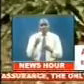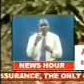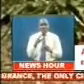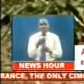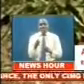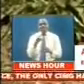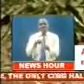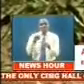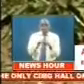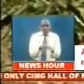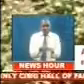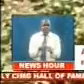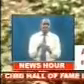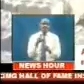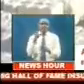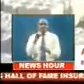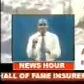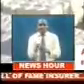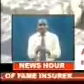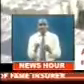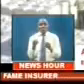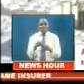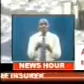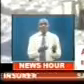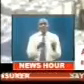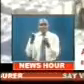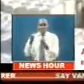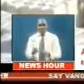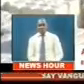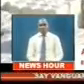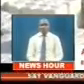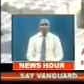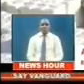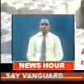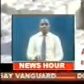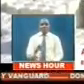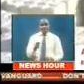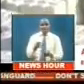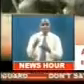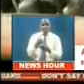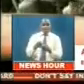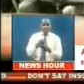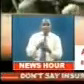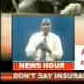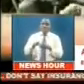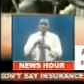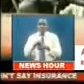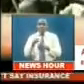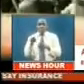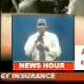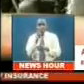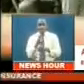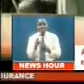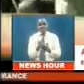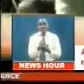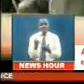GDP and roughly 80% of official export receipts. The attaché economic and commercial affairs of Benin's